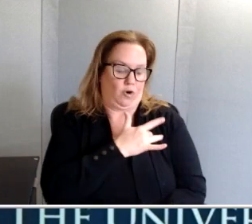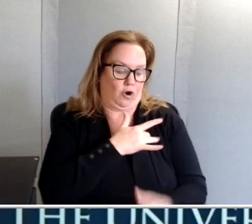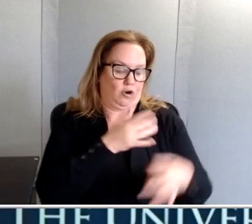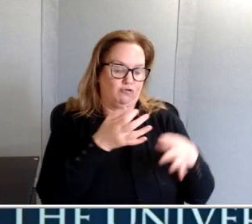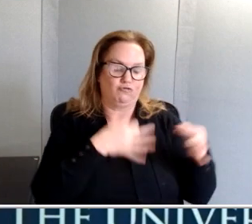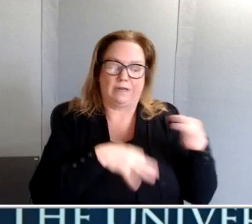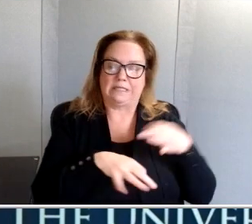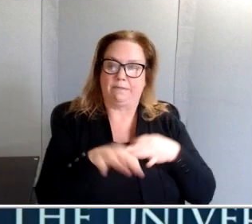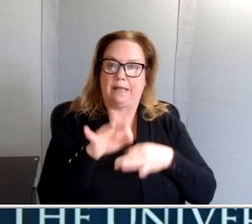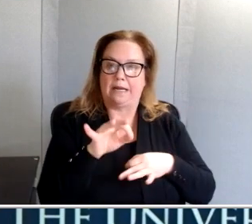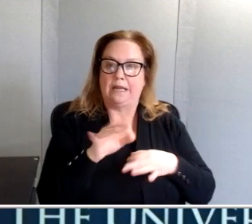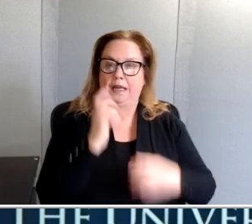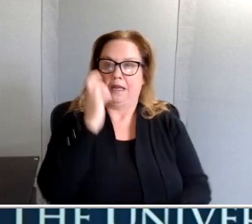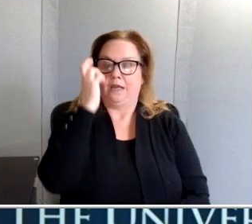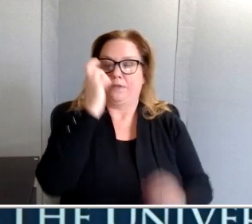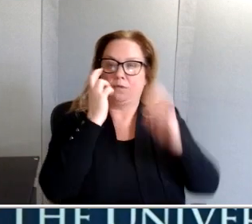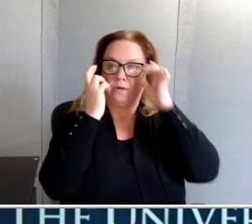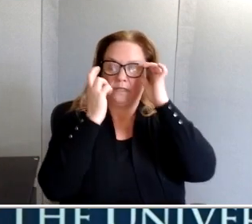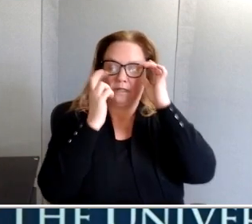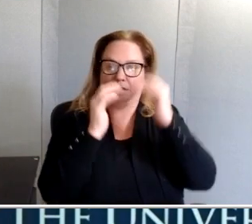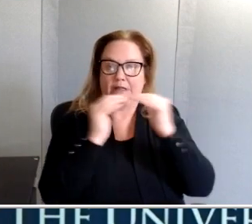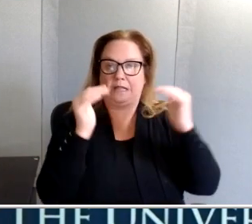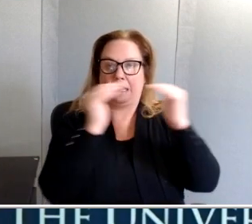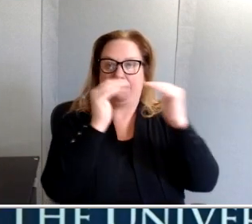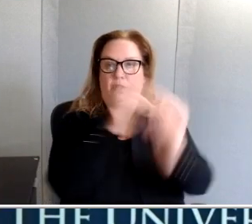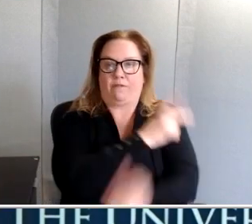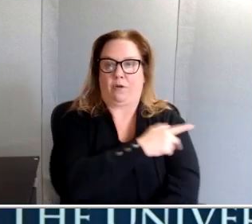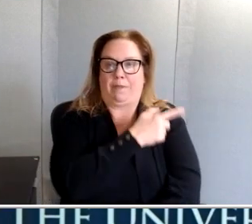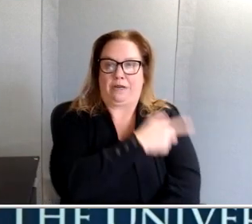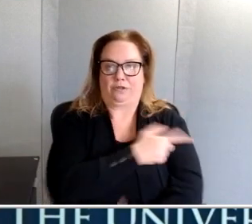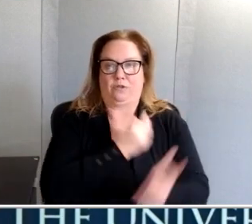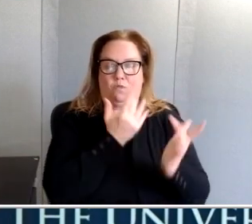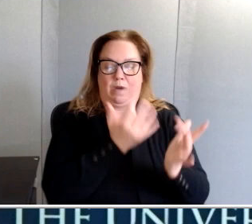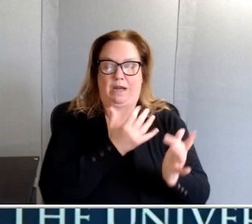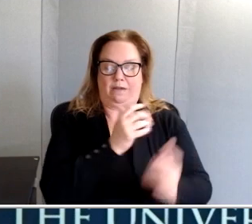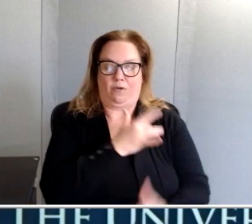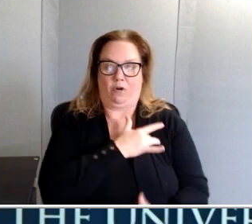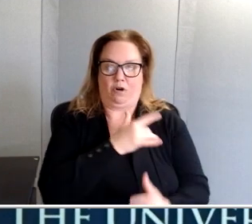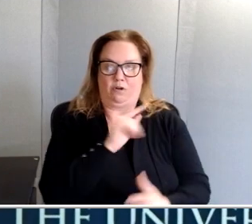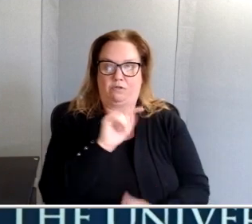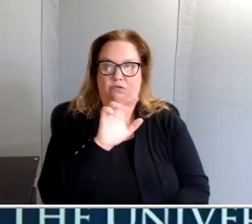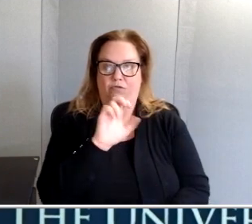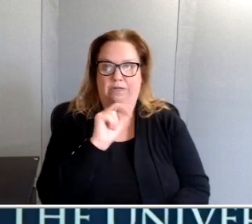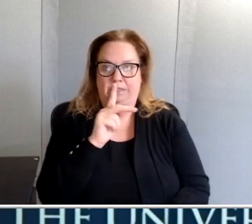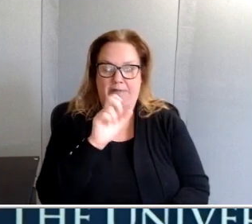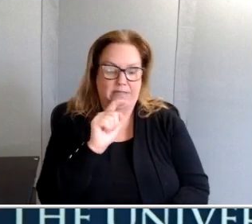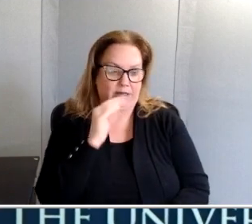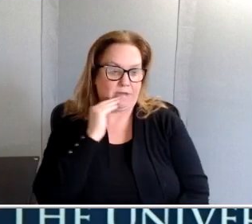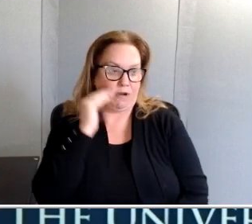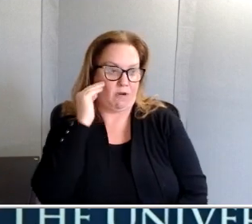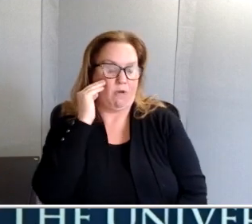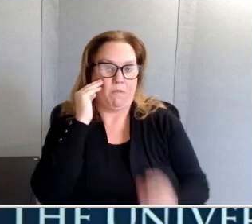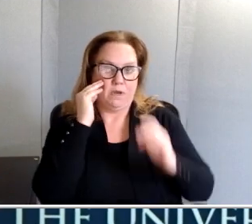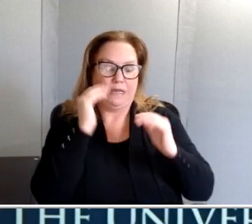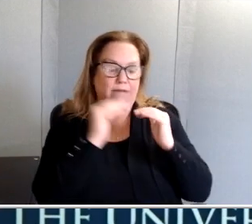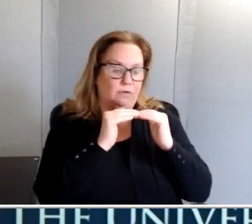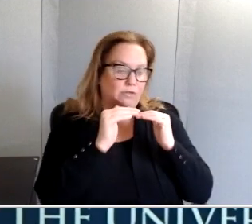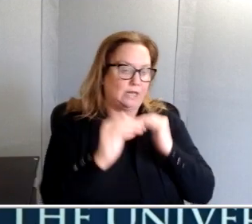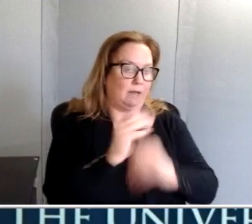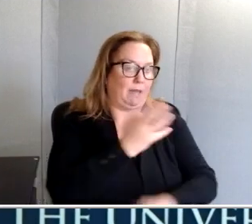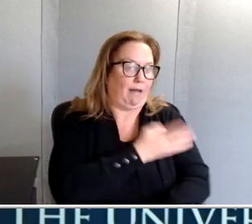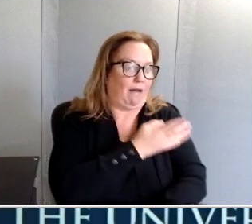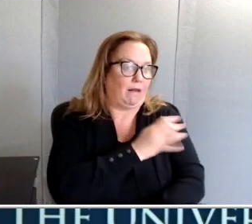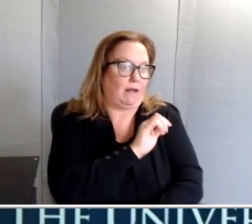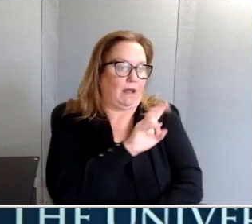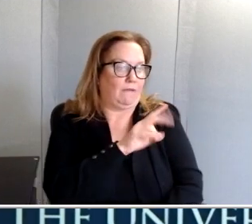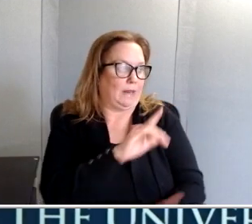is that there's different levels of patients waiting for heart transplantation. Patients could be at home, relatively stable, maybe on an IV medicine. There